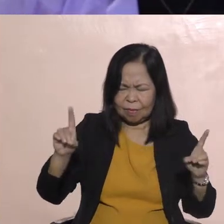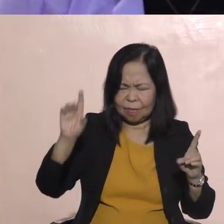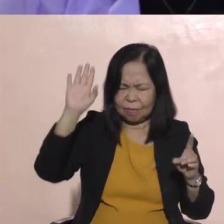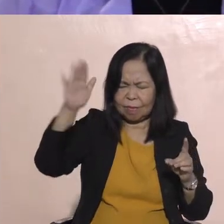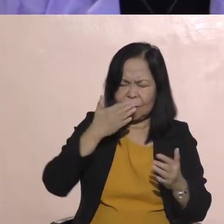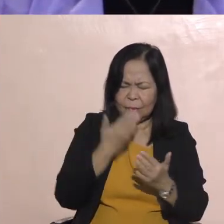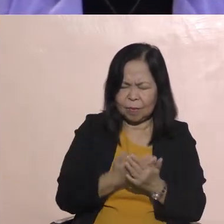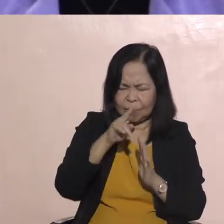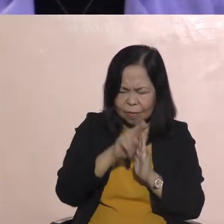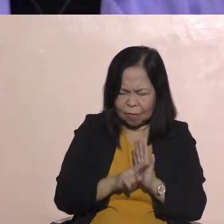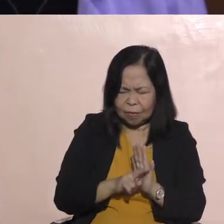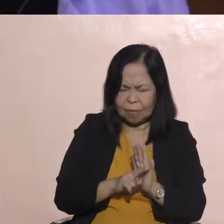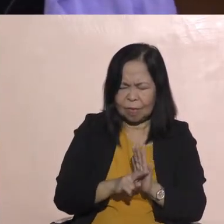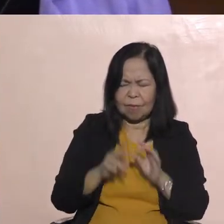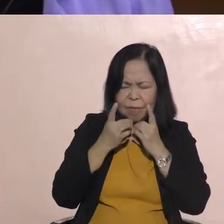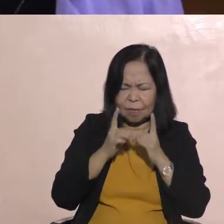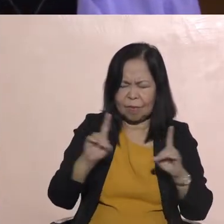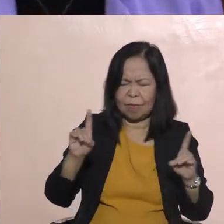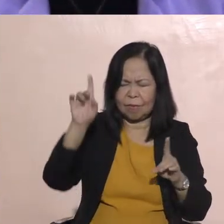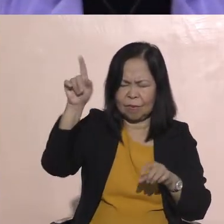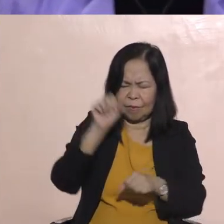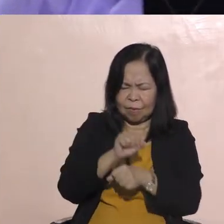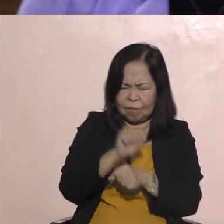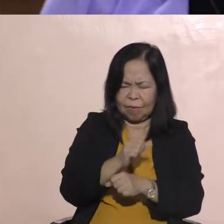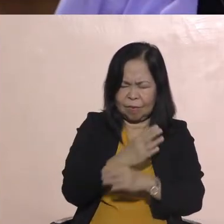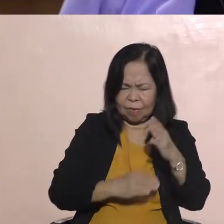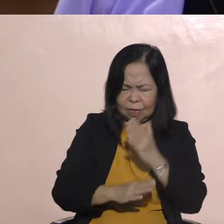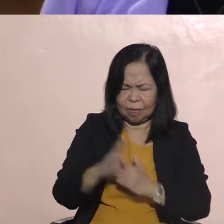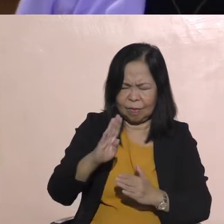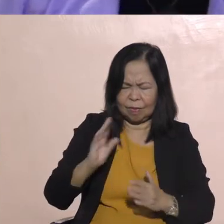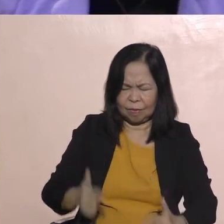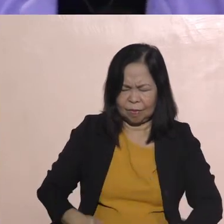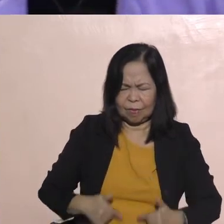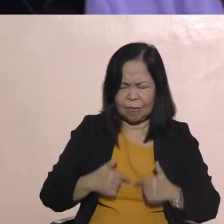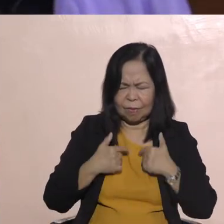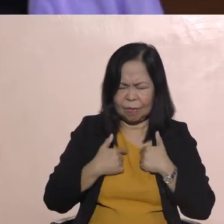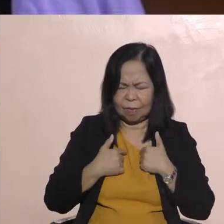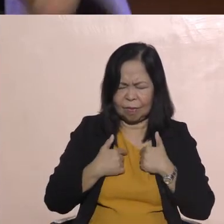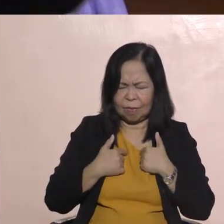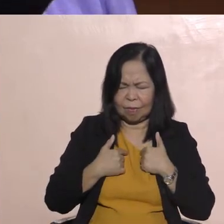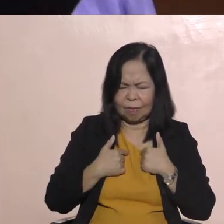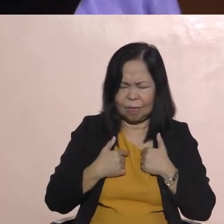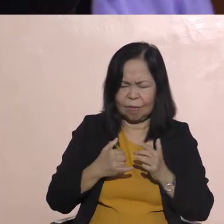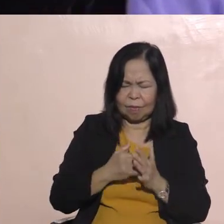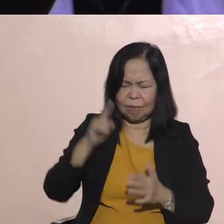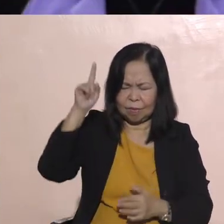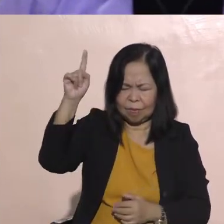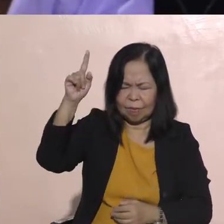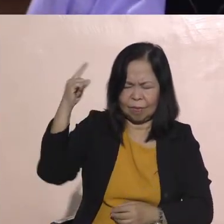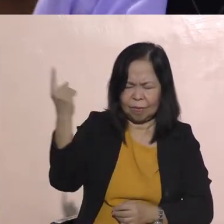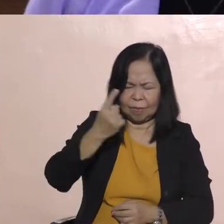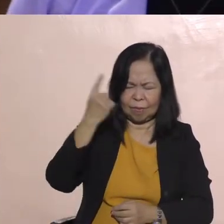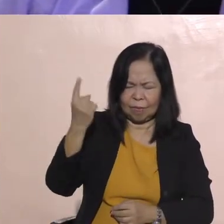declaring your goodness, O God, declaring the works of your hands in our lives, O God. And it is you